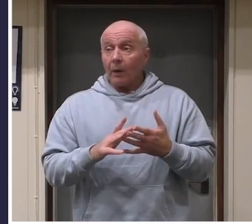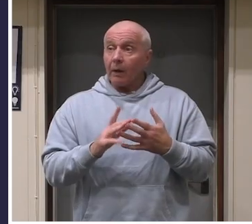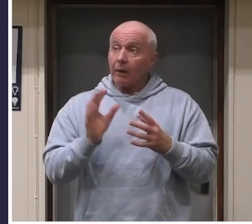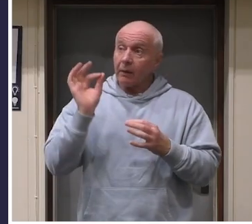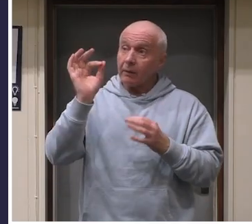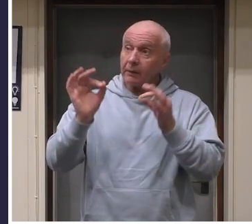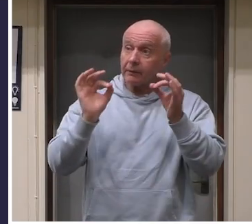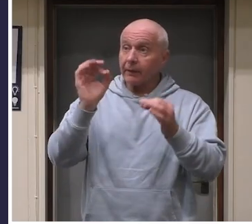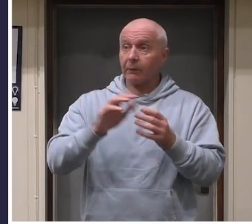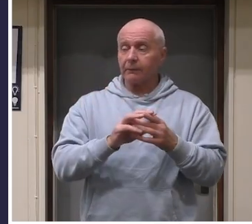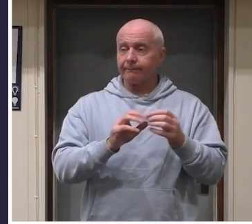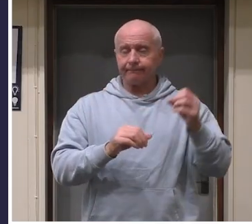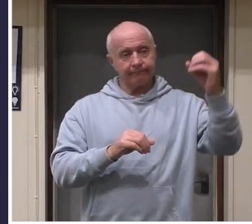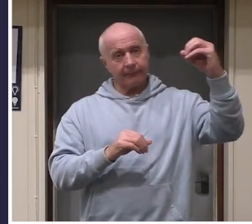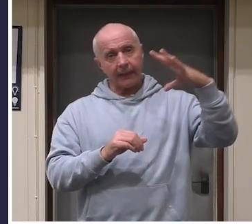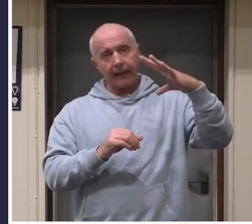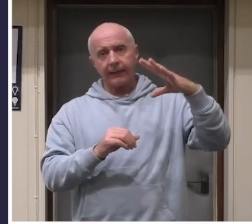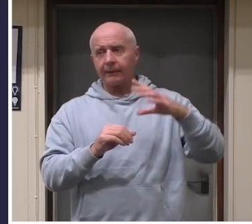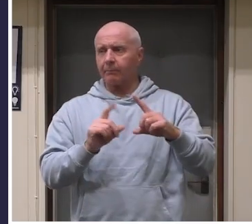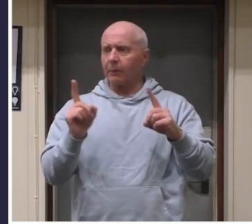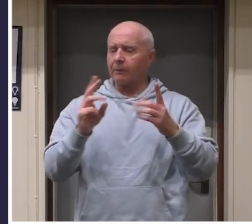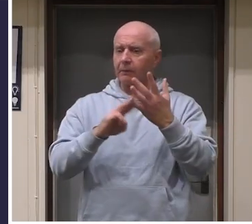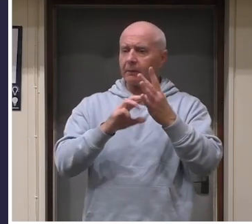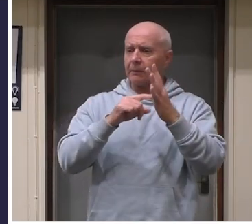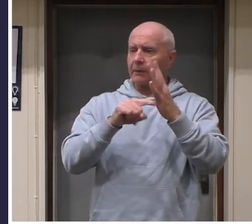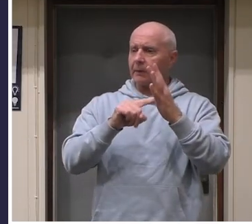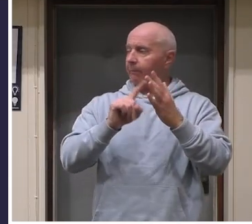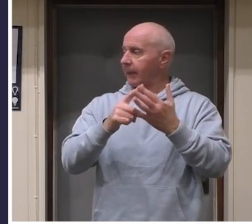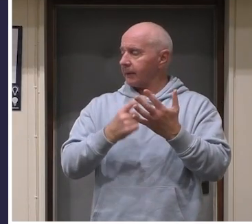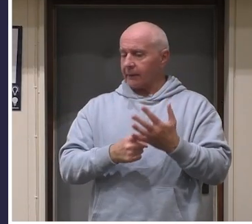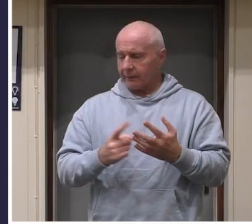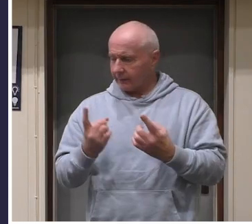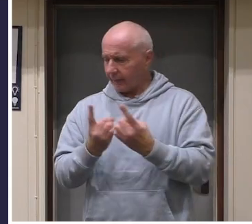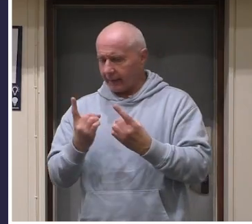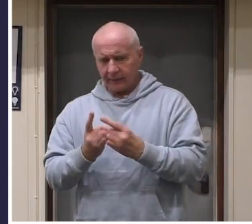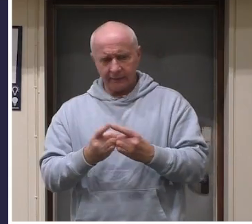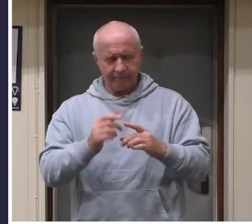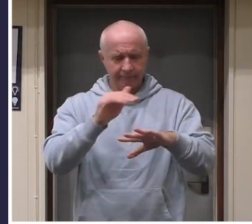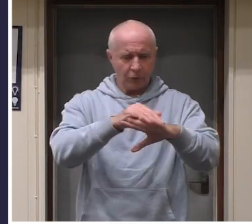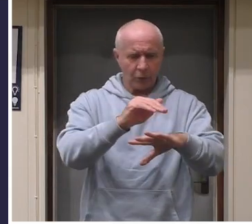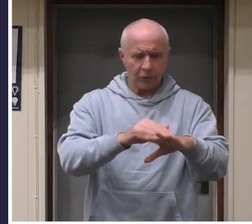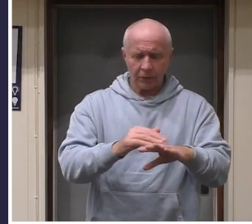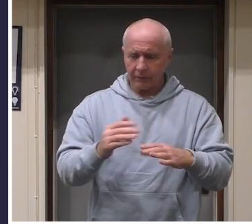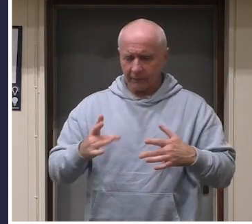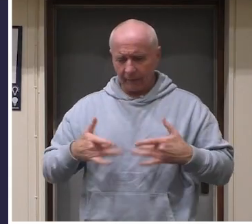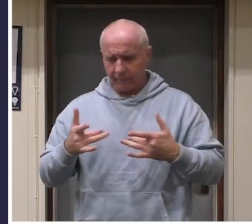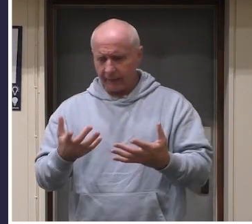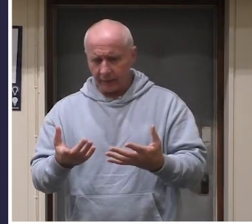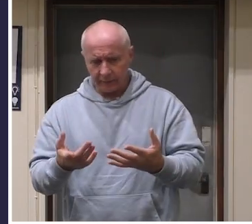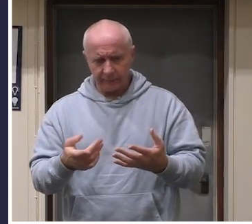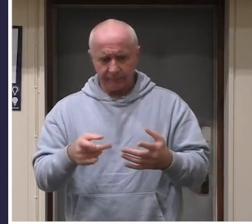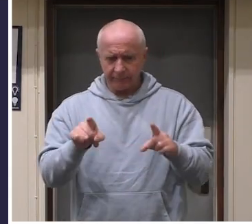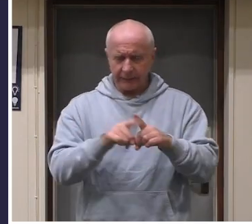that was all about light, but what about matter? What about the objects that we can touch and feel? Are they